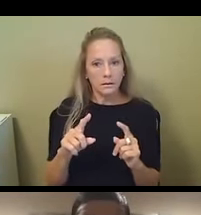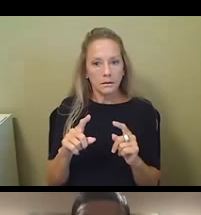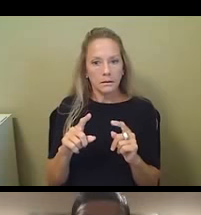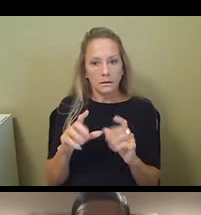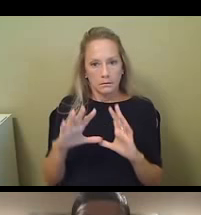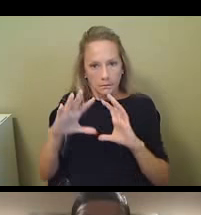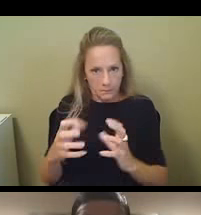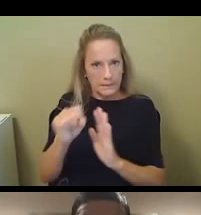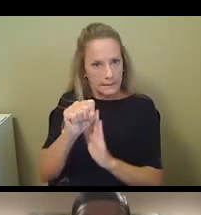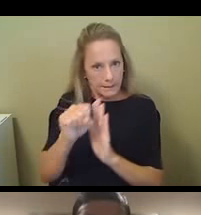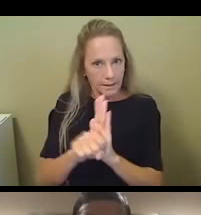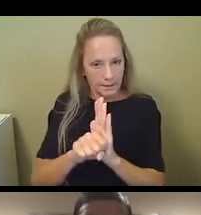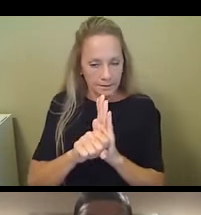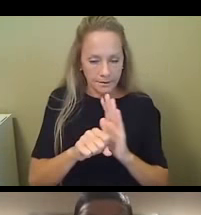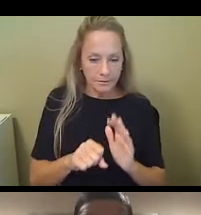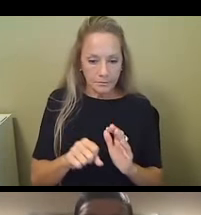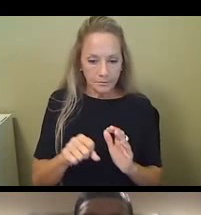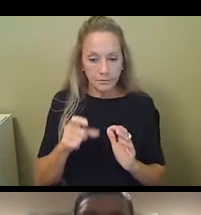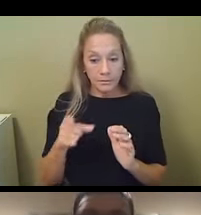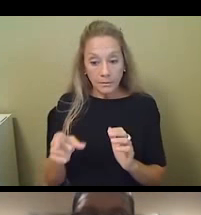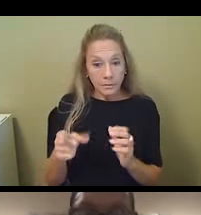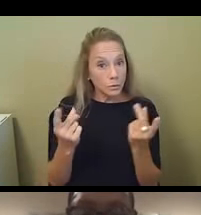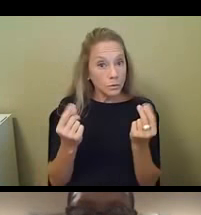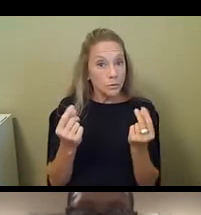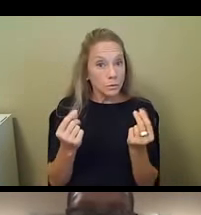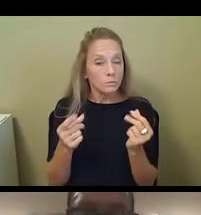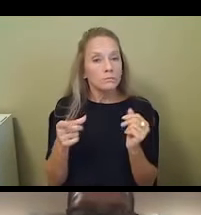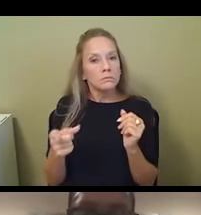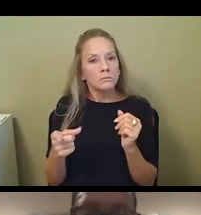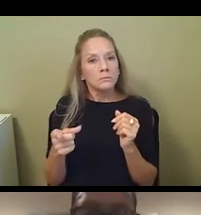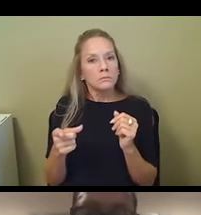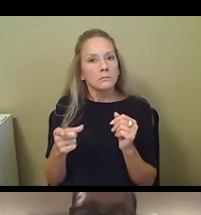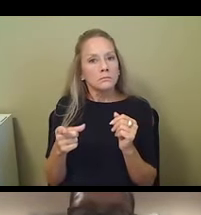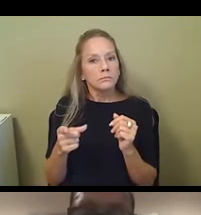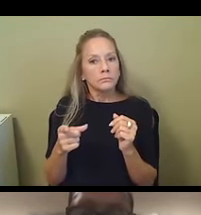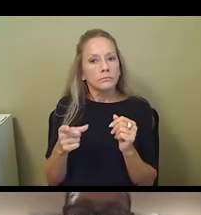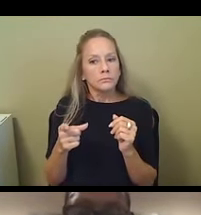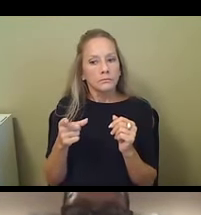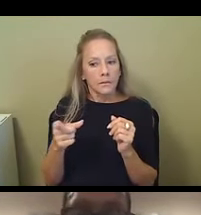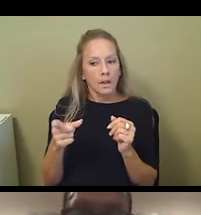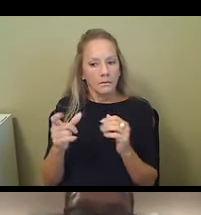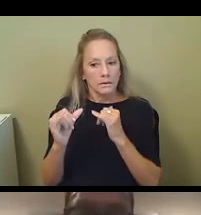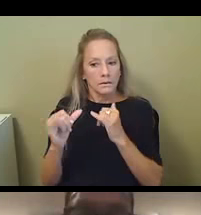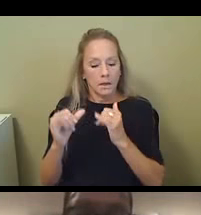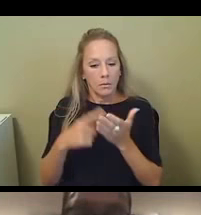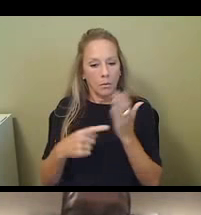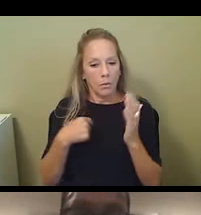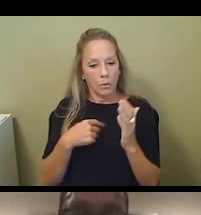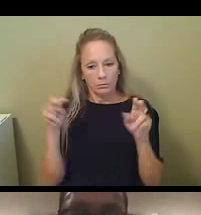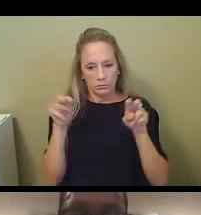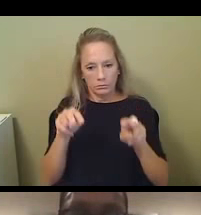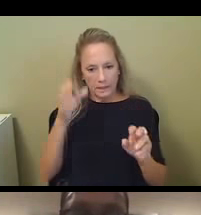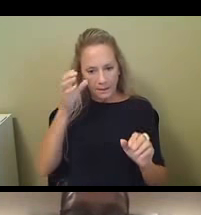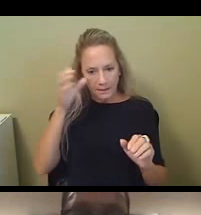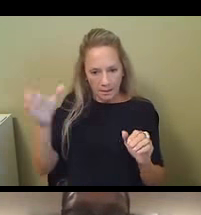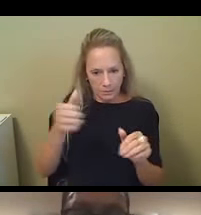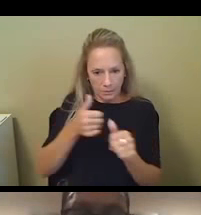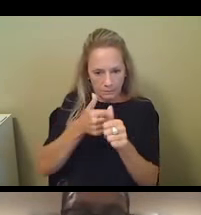state. And what they've done is they've taken some of the things that we're going to look at conceptually at the level of particular